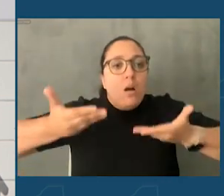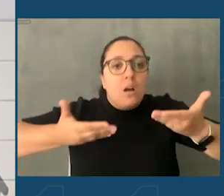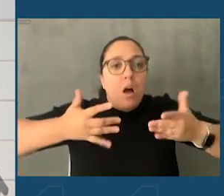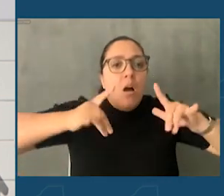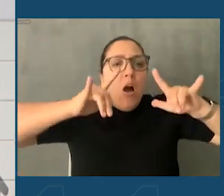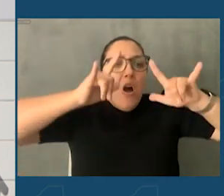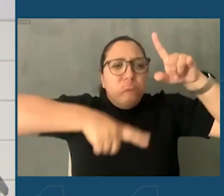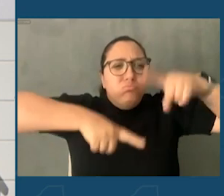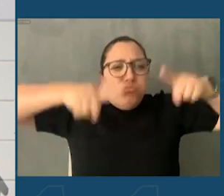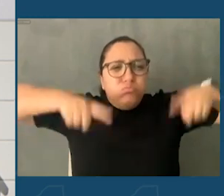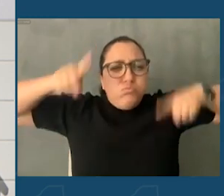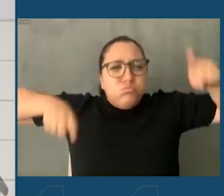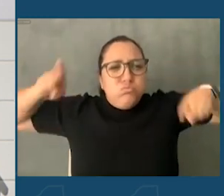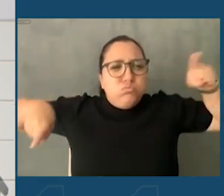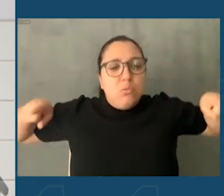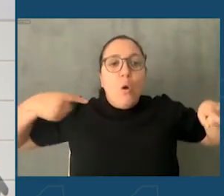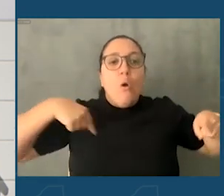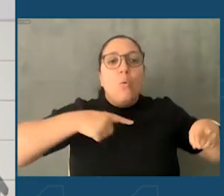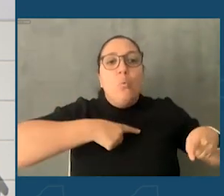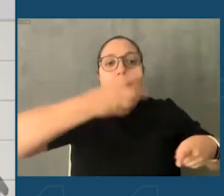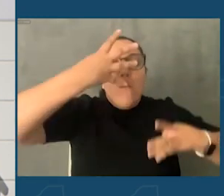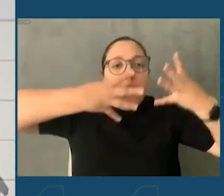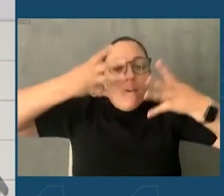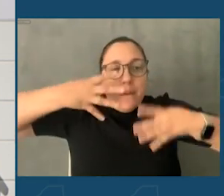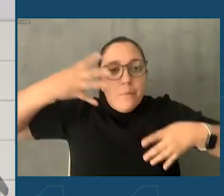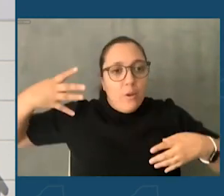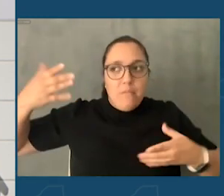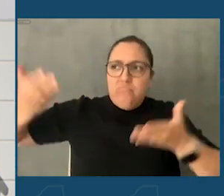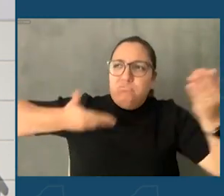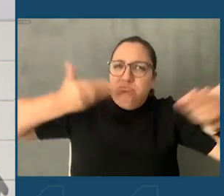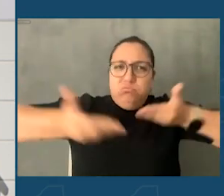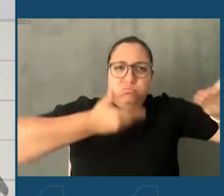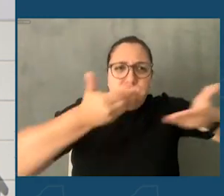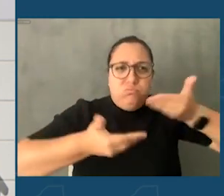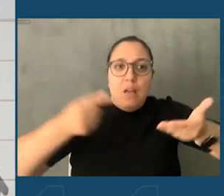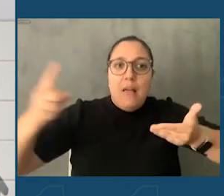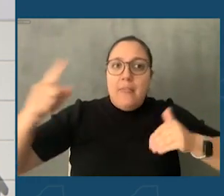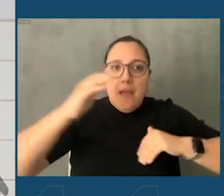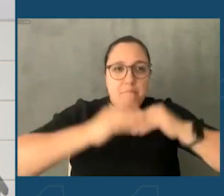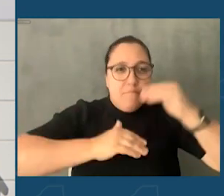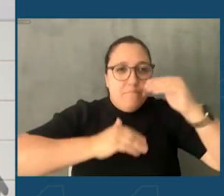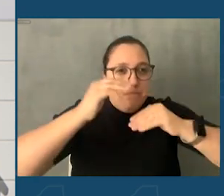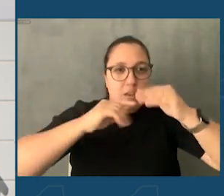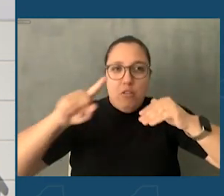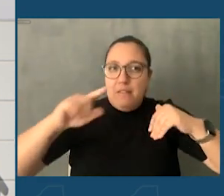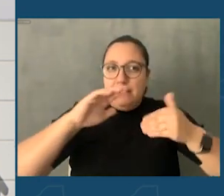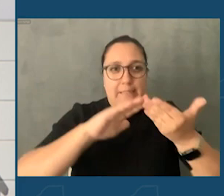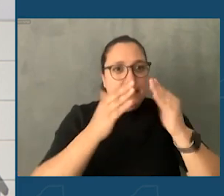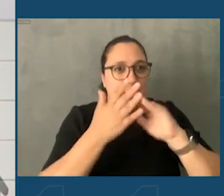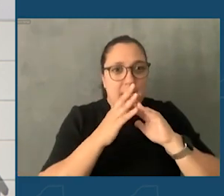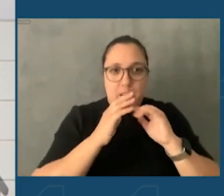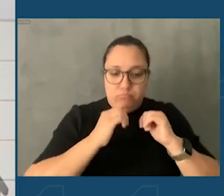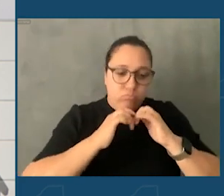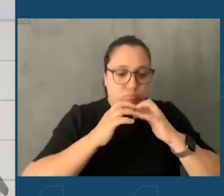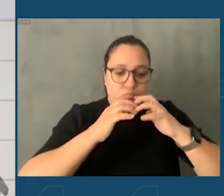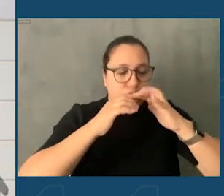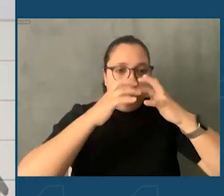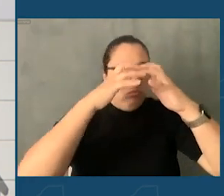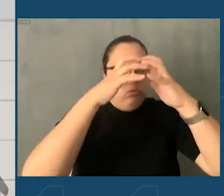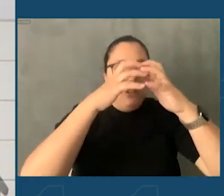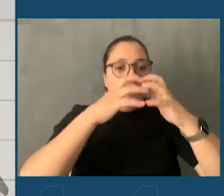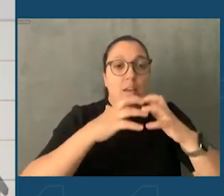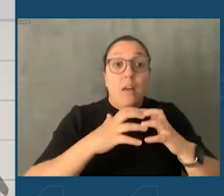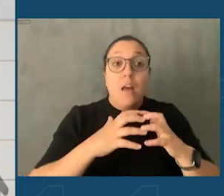has welcomed immigrants historically, and they have built a great city and state for us, and from here they've gone